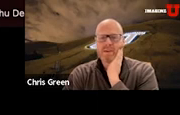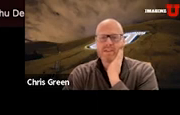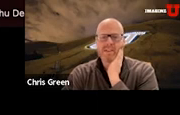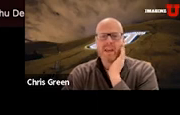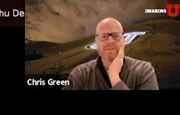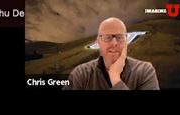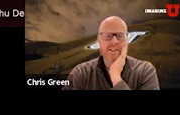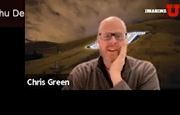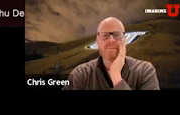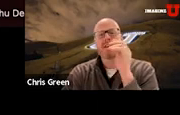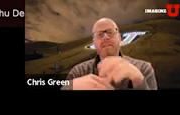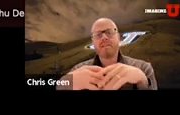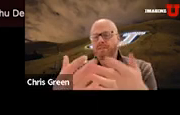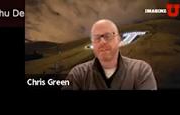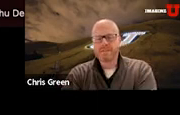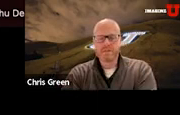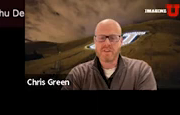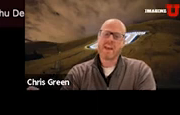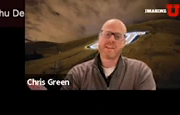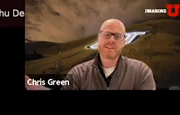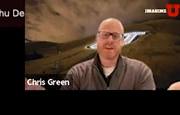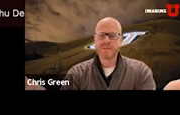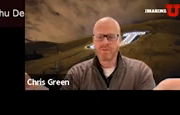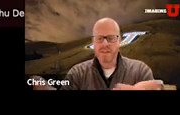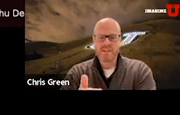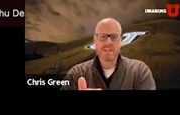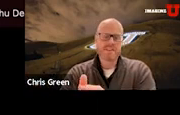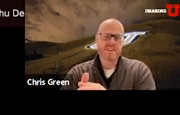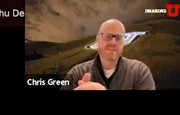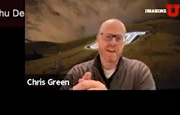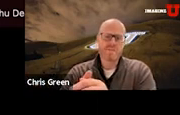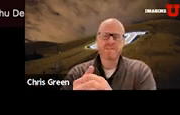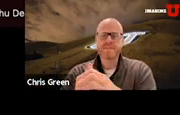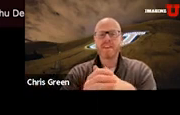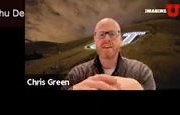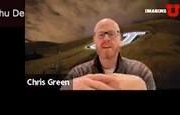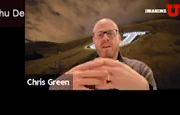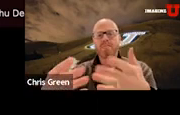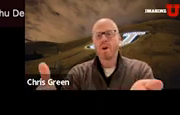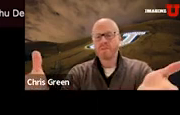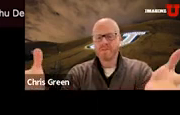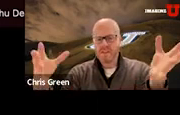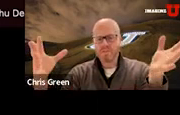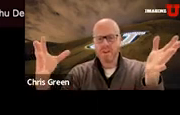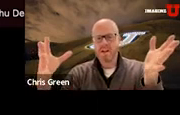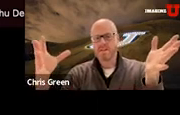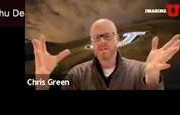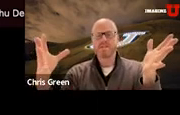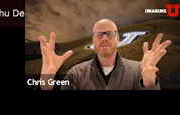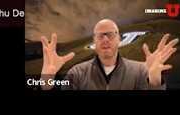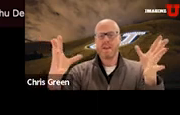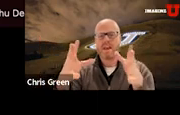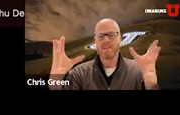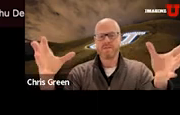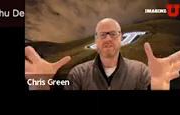that appears in the caption in that time. You can edit this file directly to change captions, and then most video